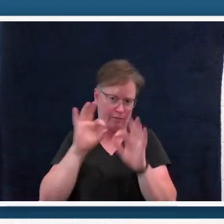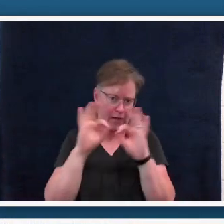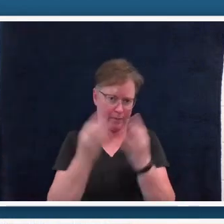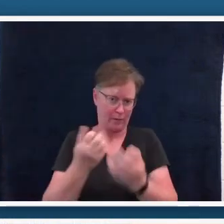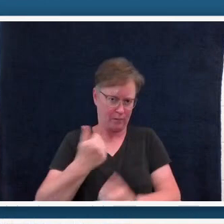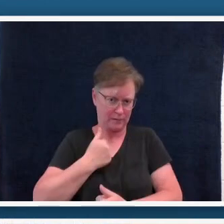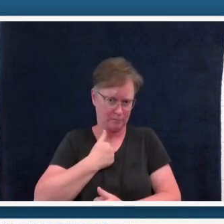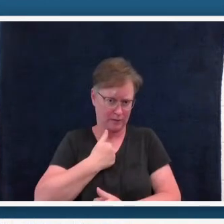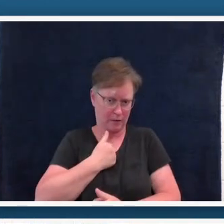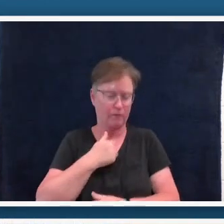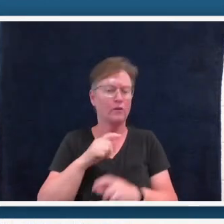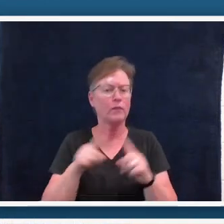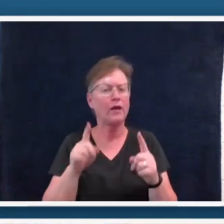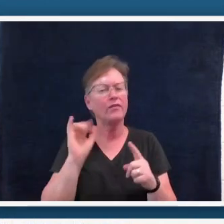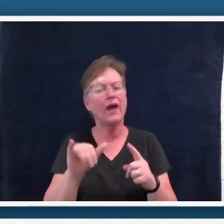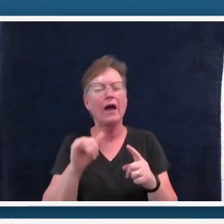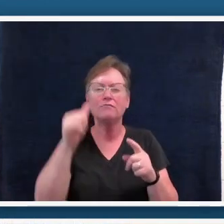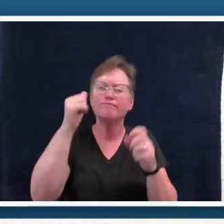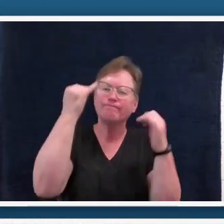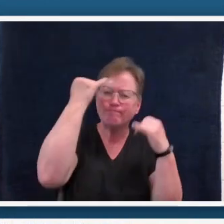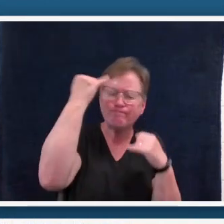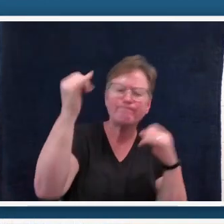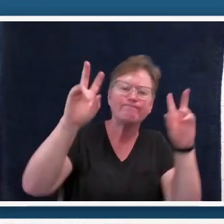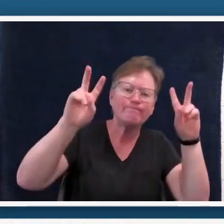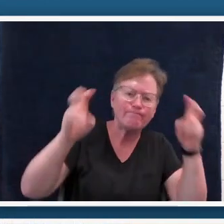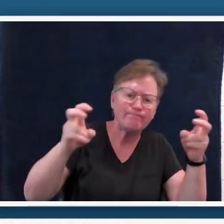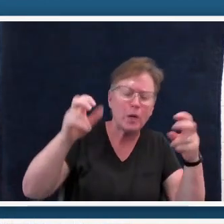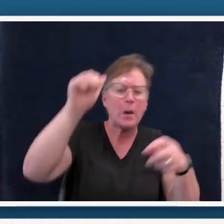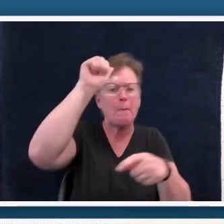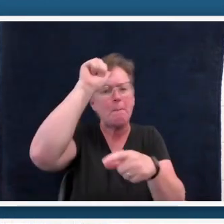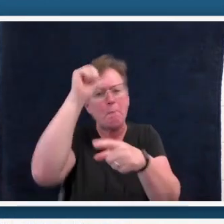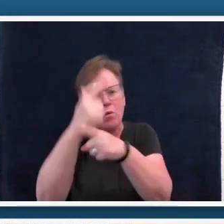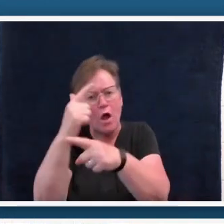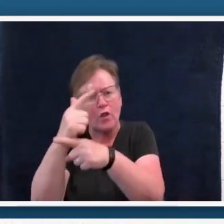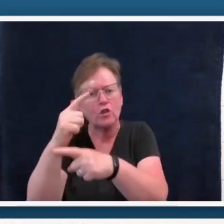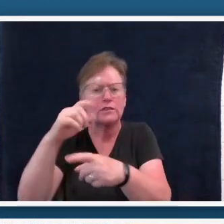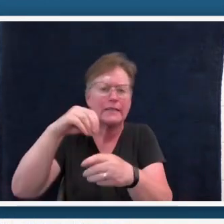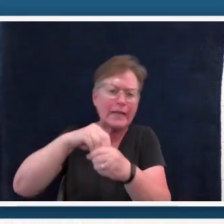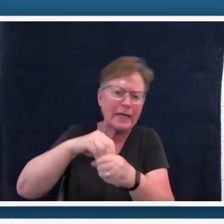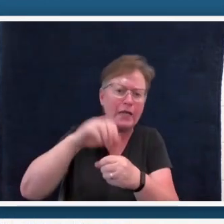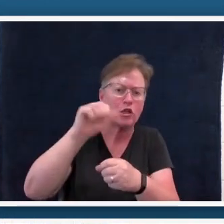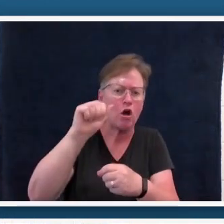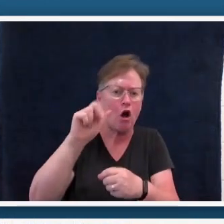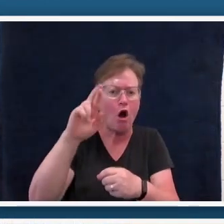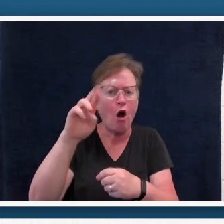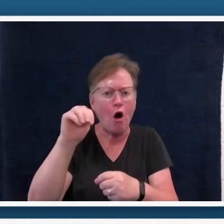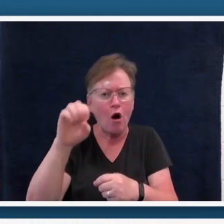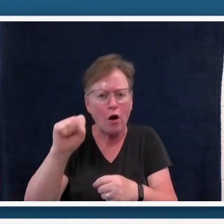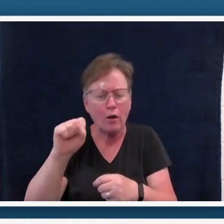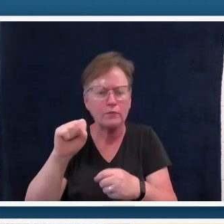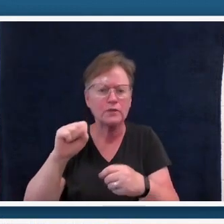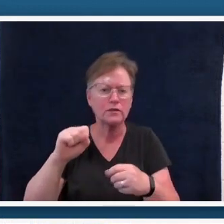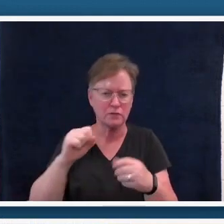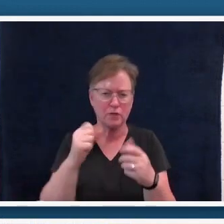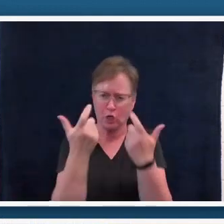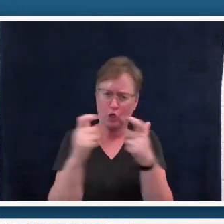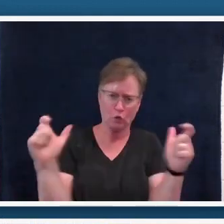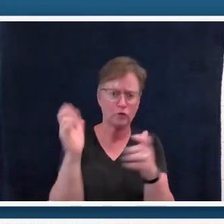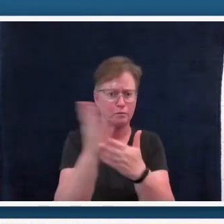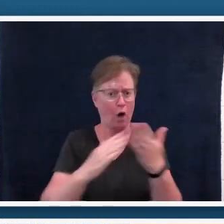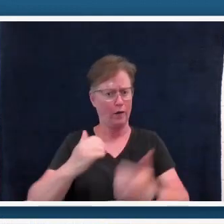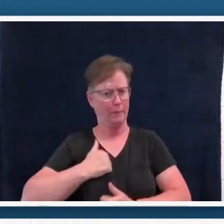that brothers in arms concept, right? That is a huge part of your military experience or any sort of